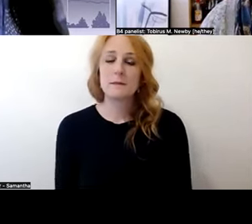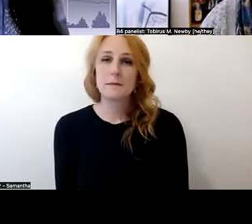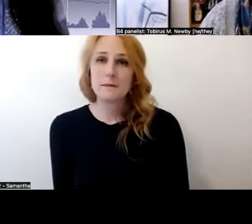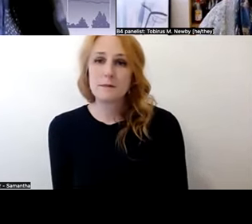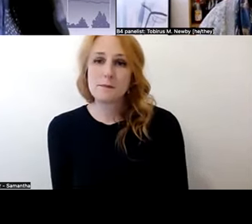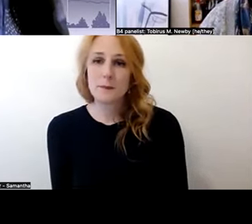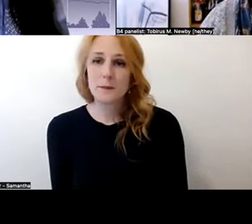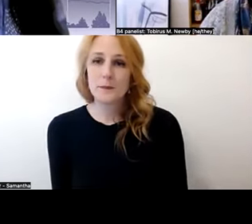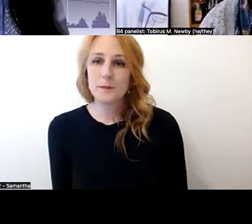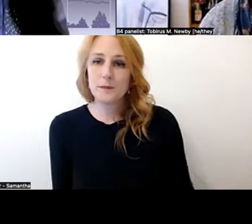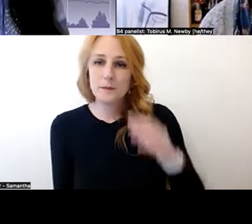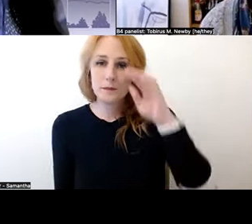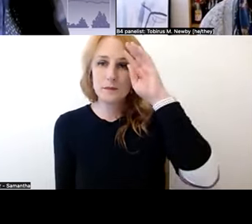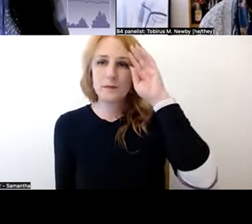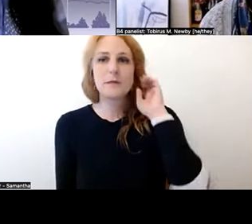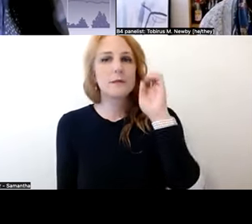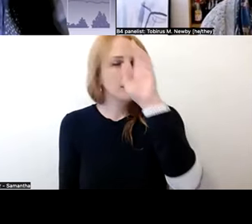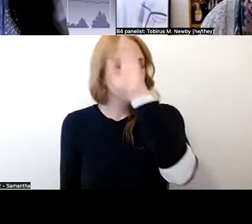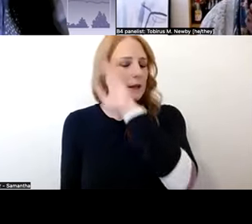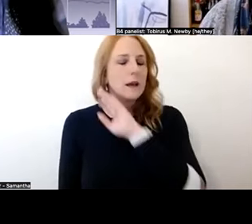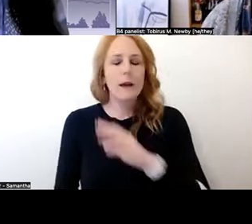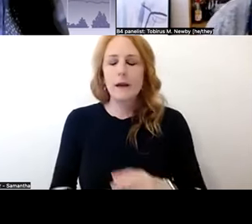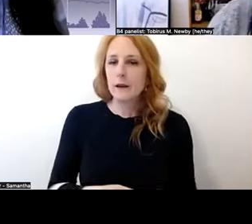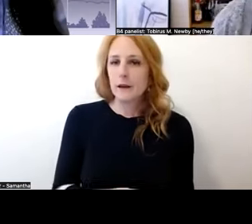You know, I take a deep, I breathe with this one because